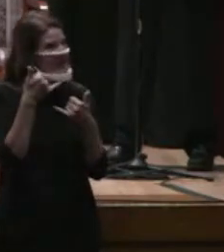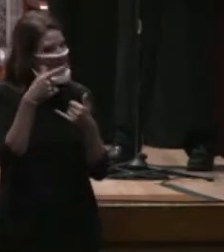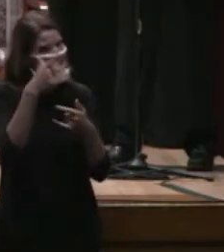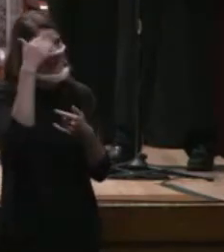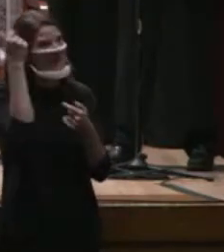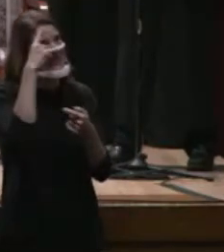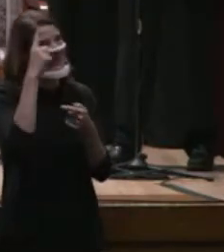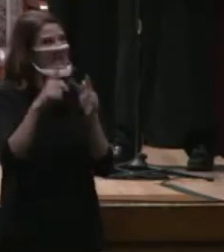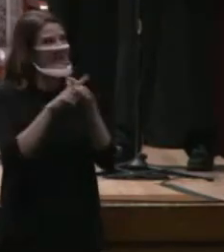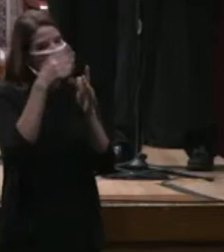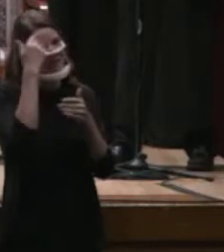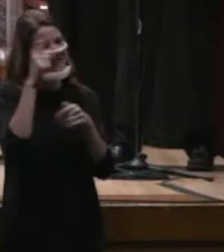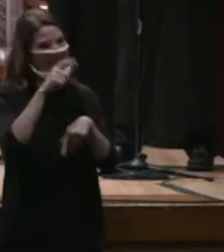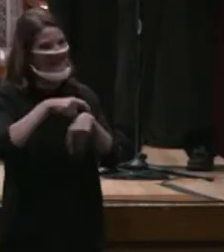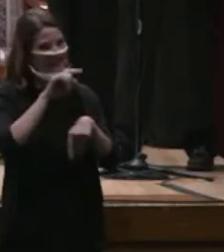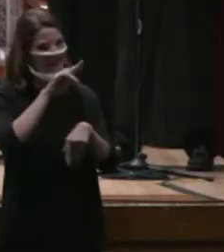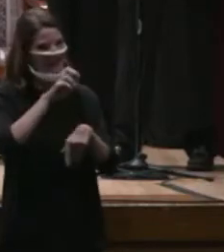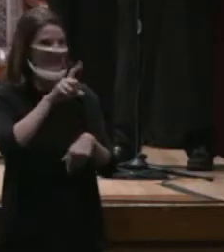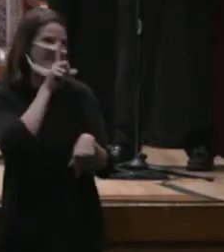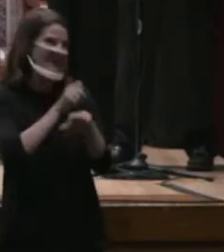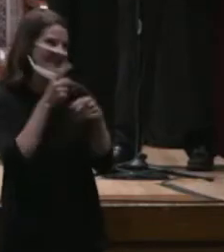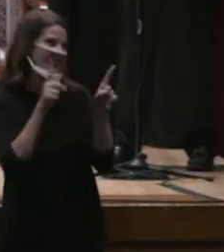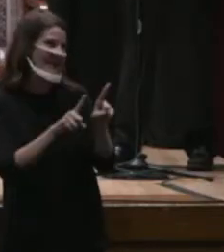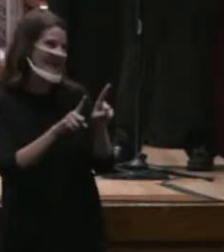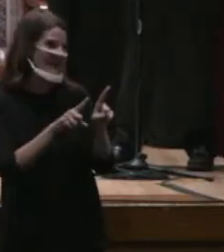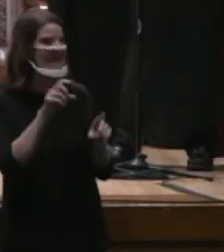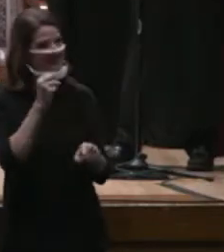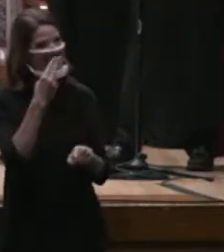she forgets time zones exist. Cheers.